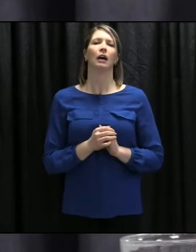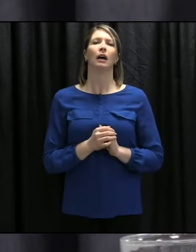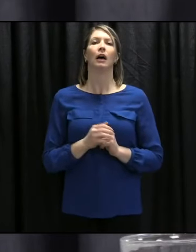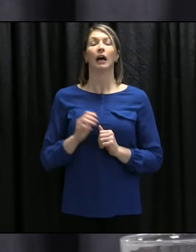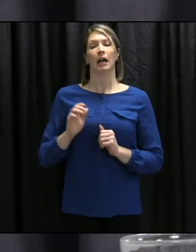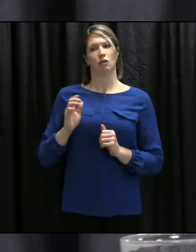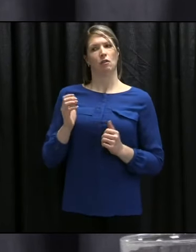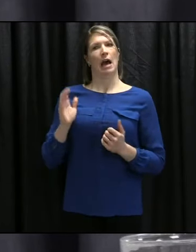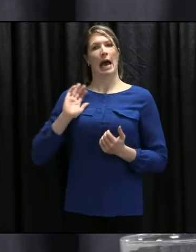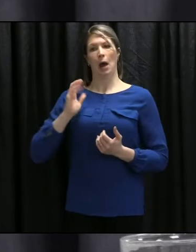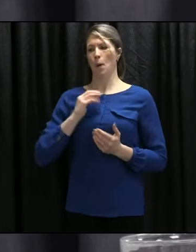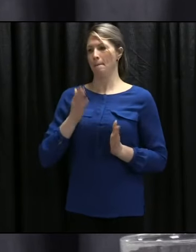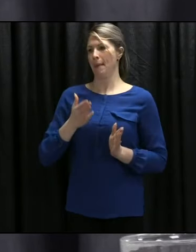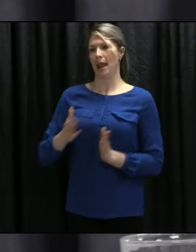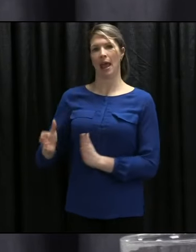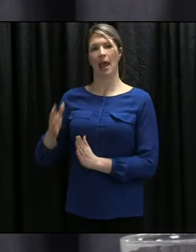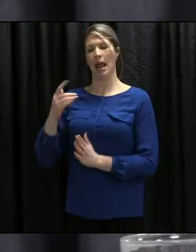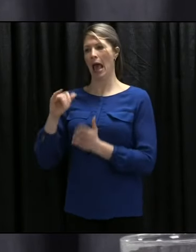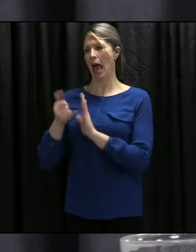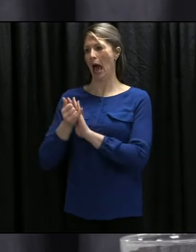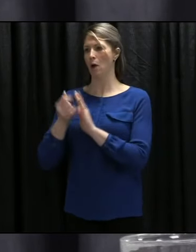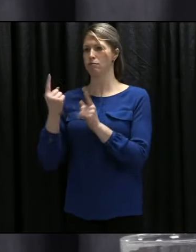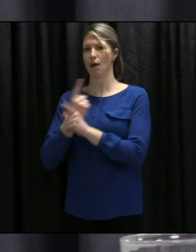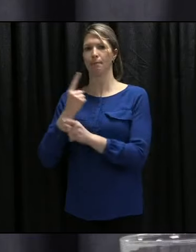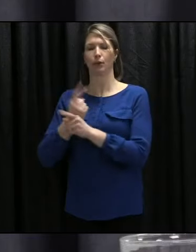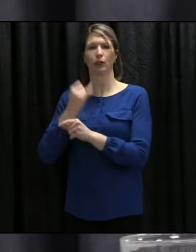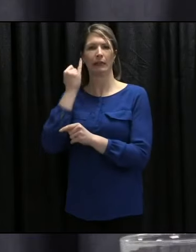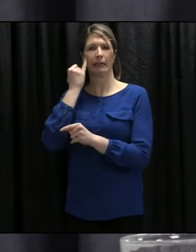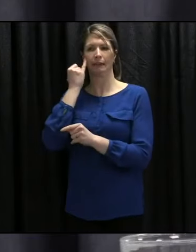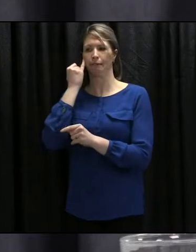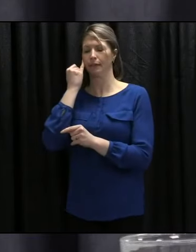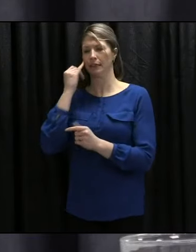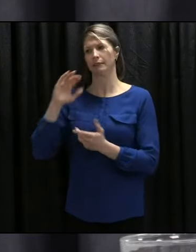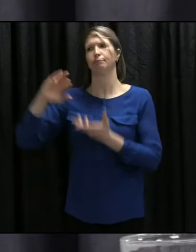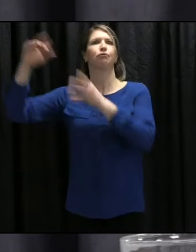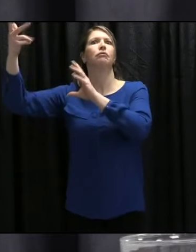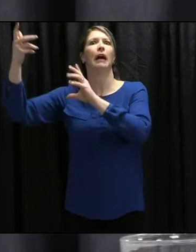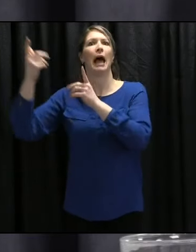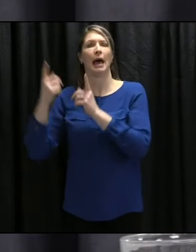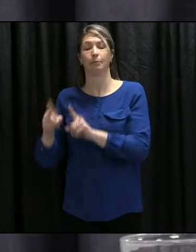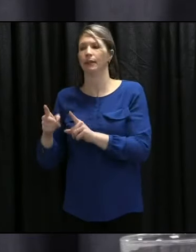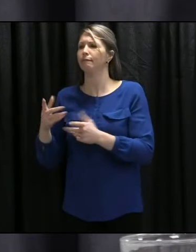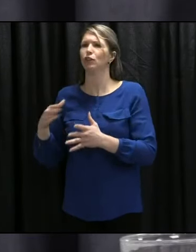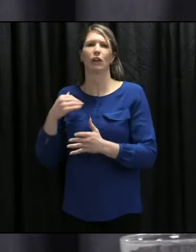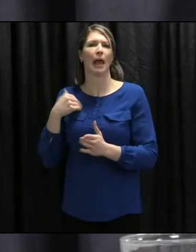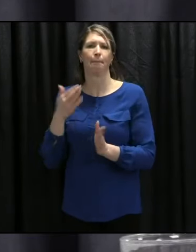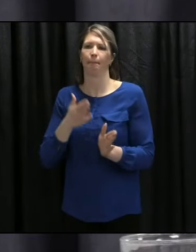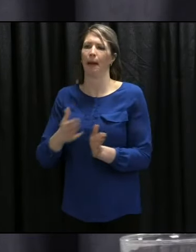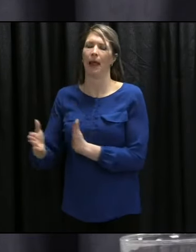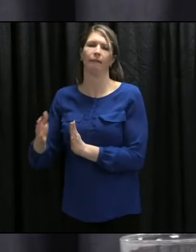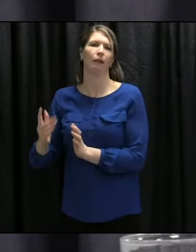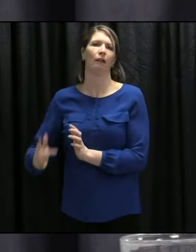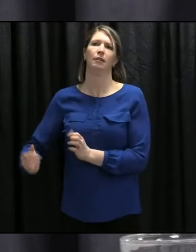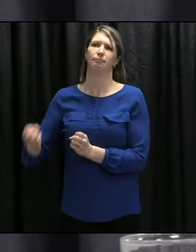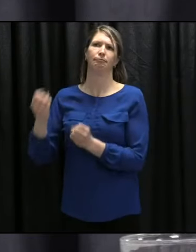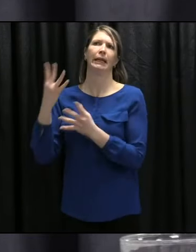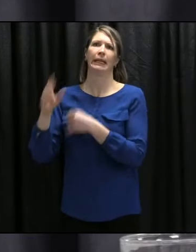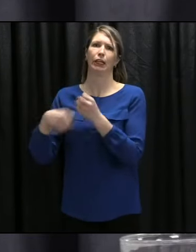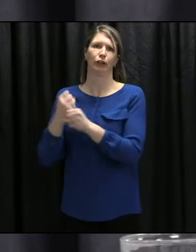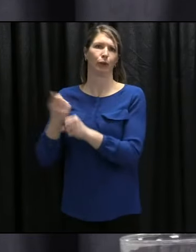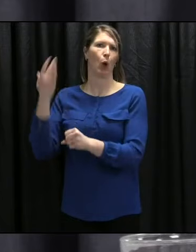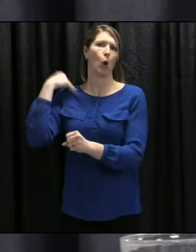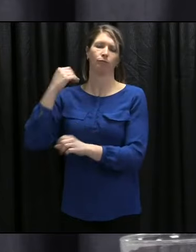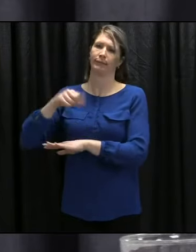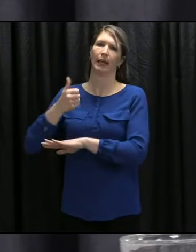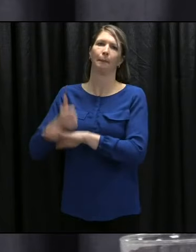view have been there for a while, and in actual fact they are there pretty well every year to some lesser extent because of our influenza season and the fact we